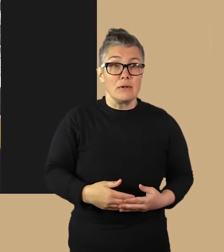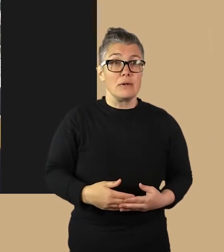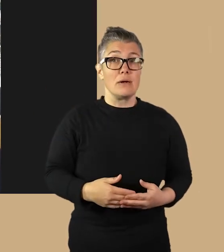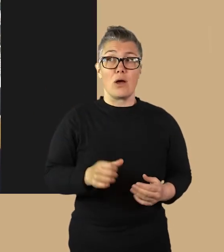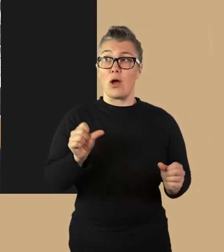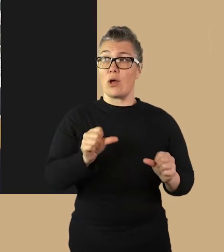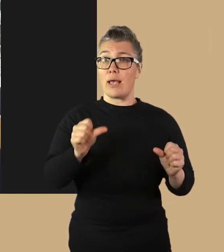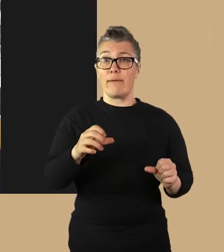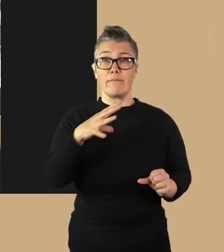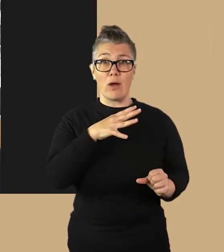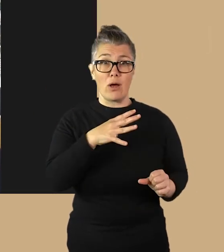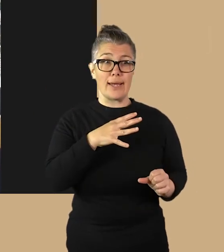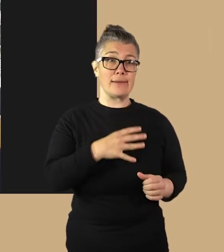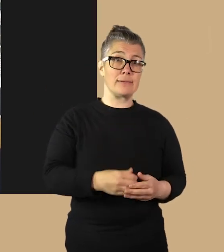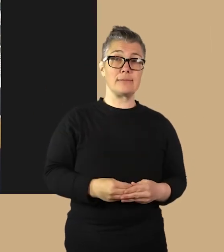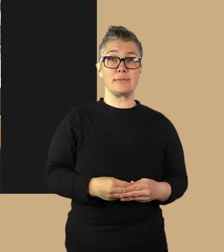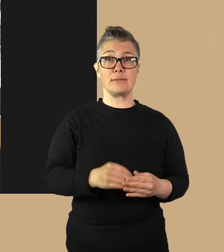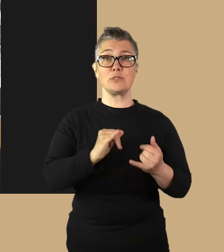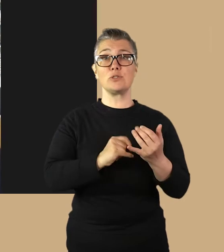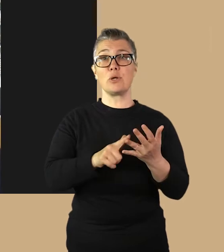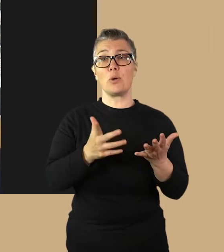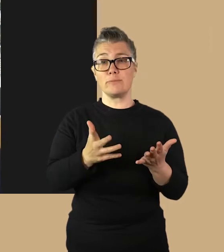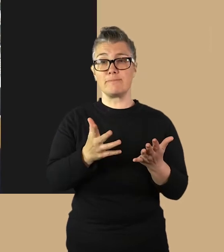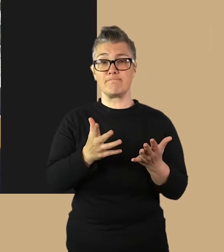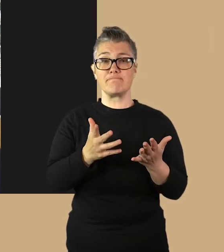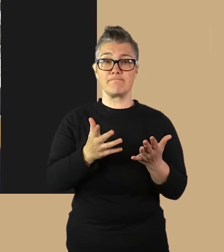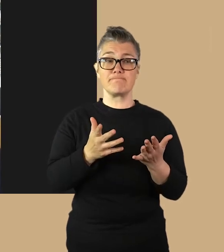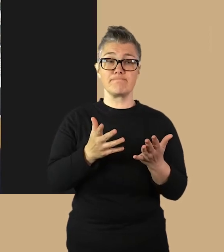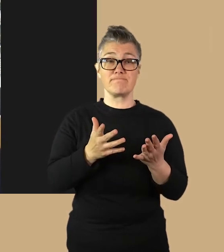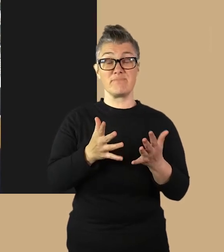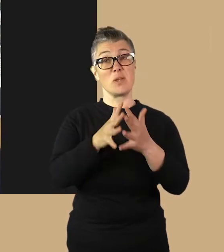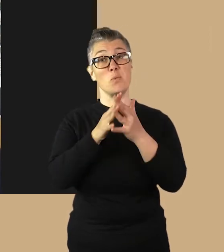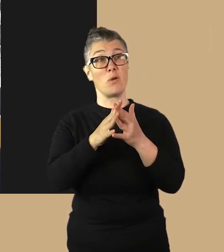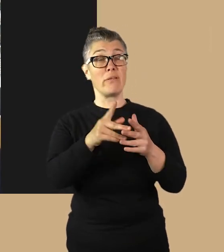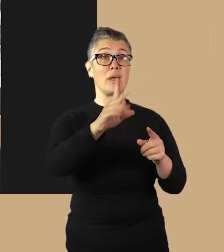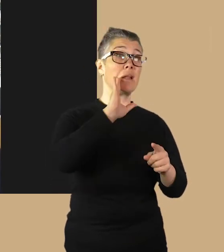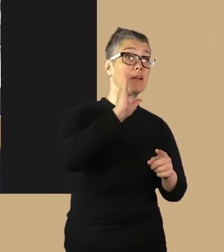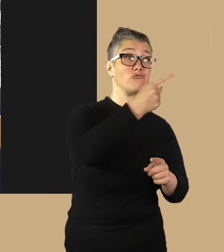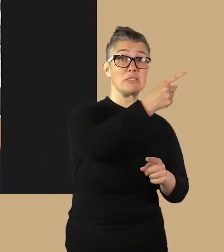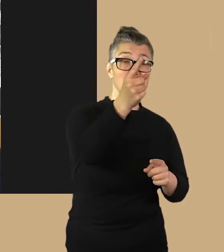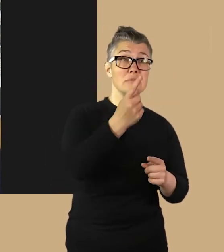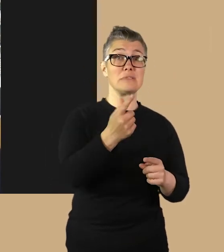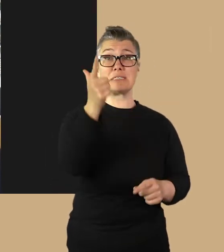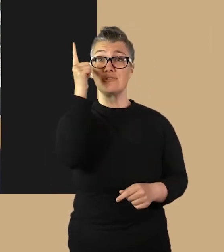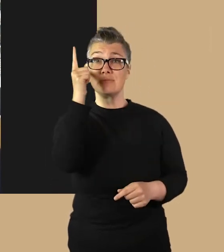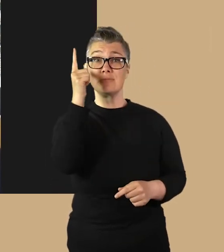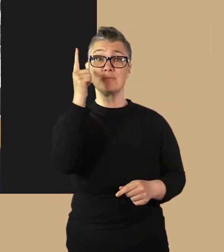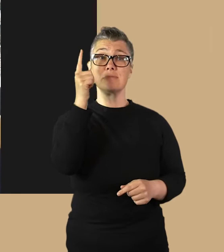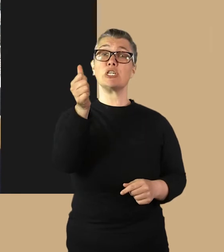like, okay, fine. So yeah, it would be good if lecturers and